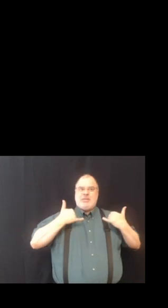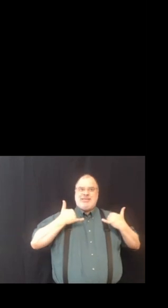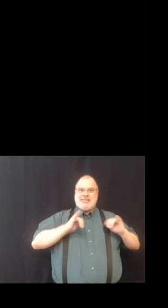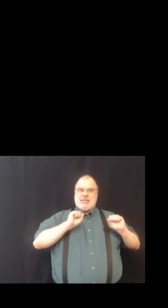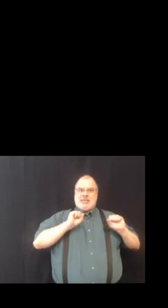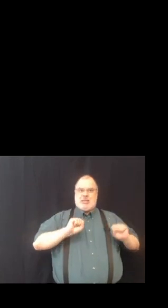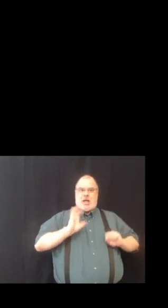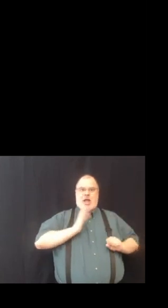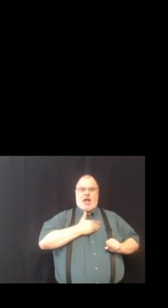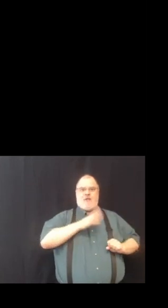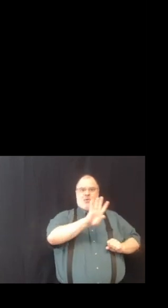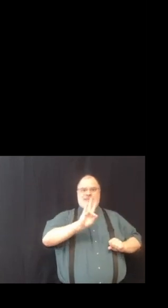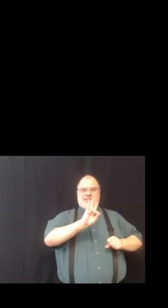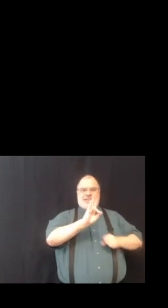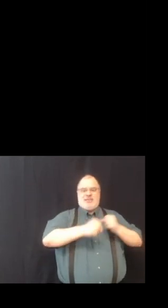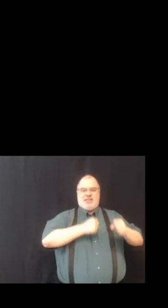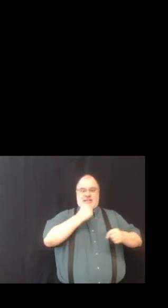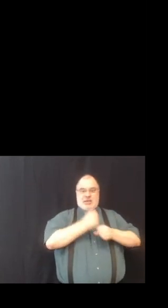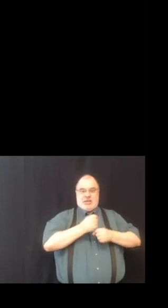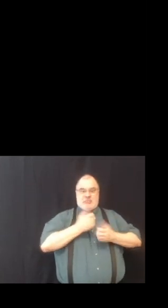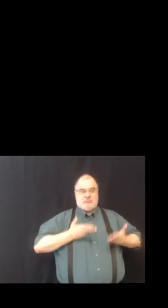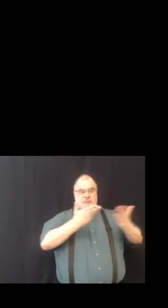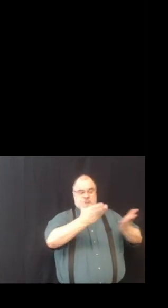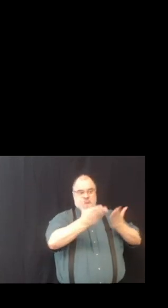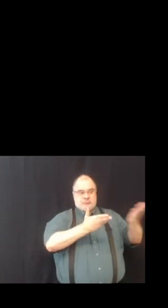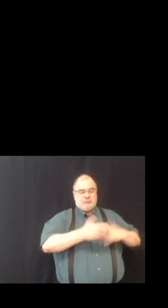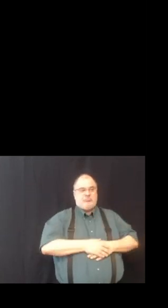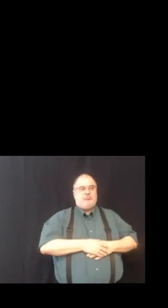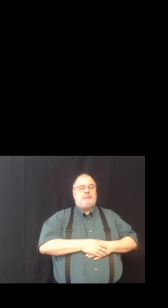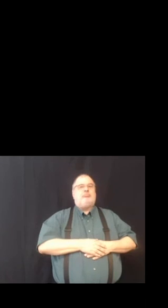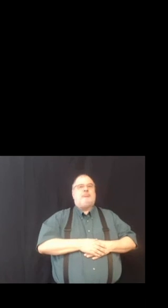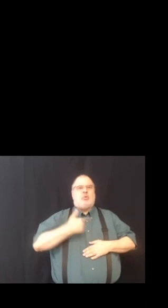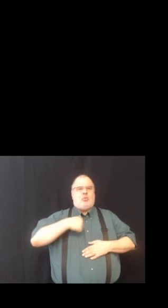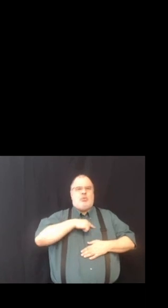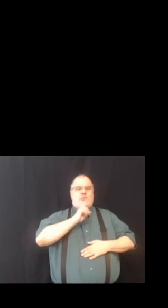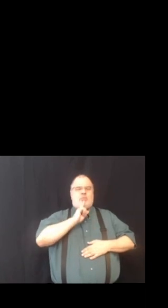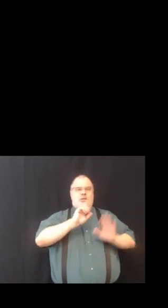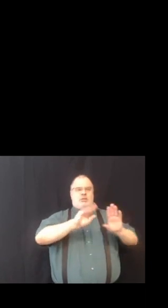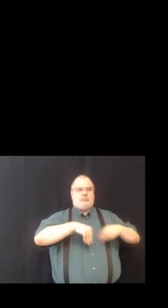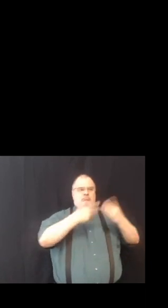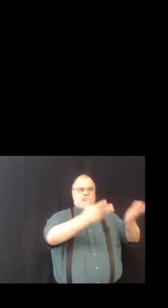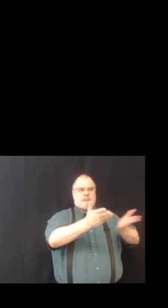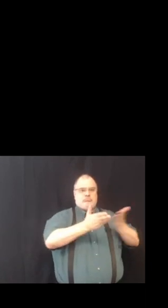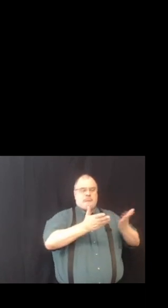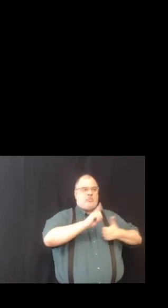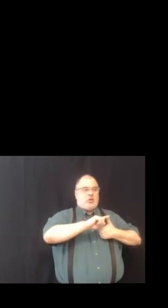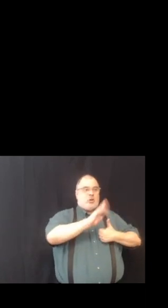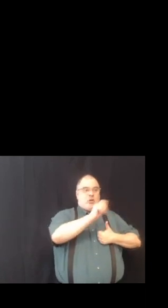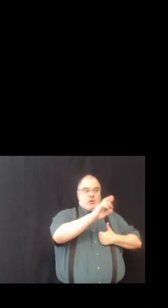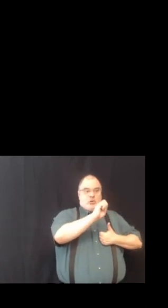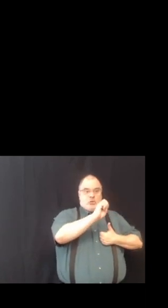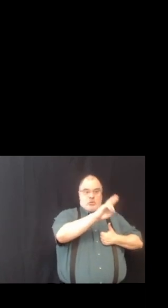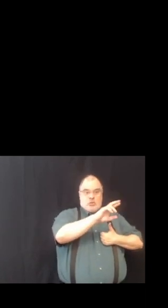Youth Co-op programs continue to respond to the most pressing needs of the community. We operate career centers, K through